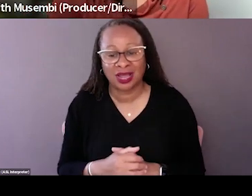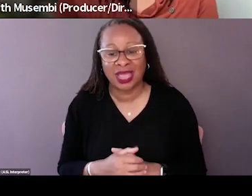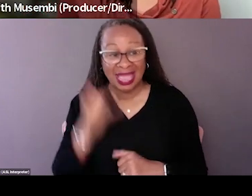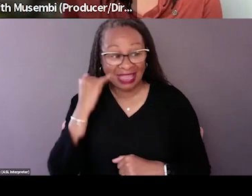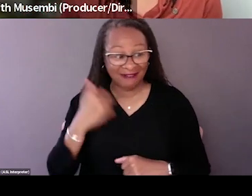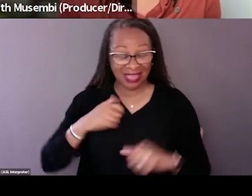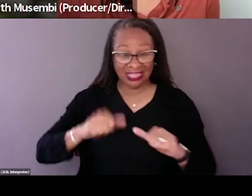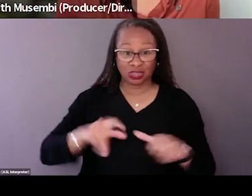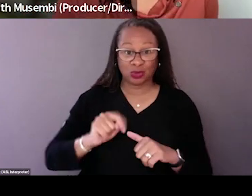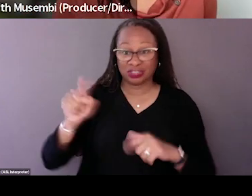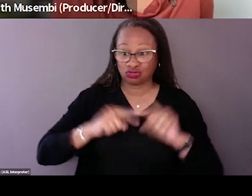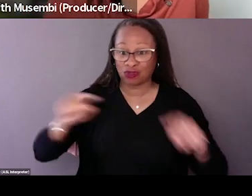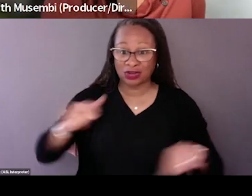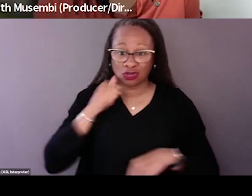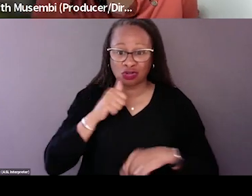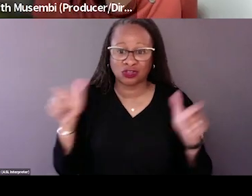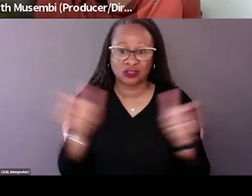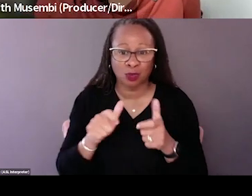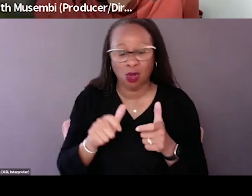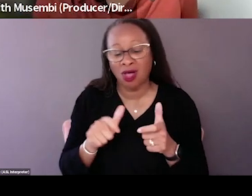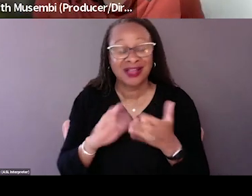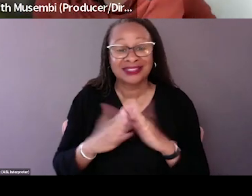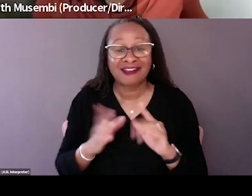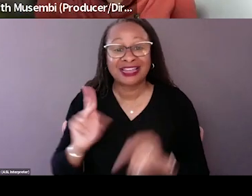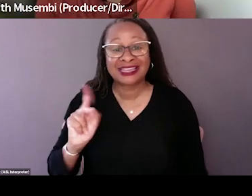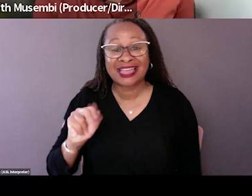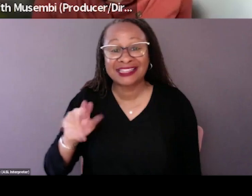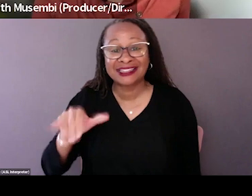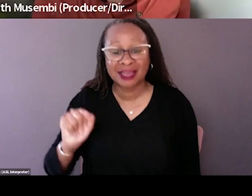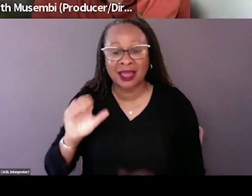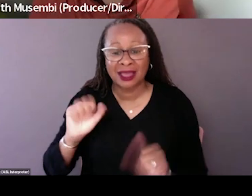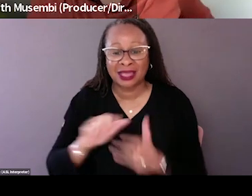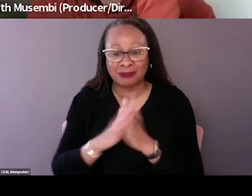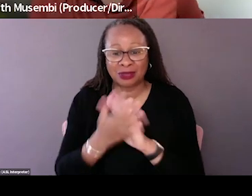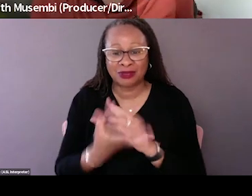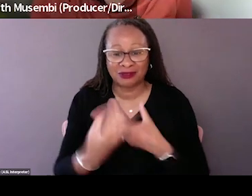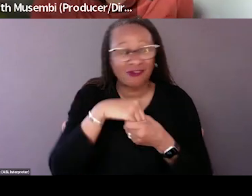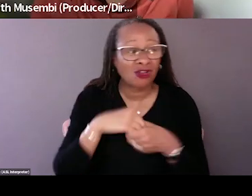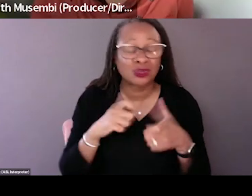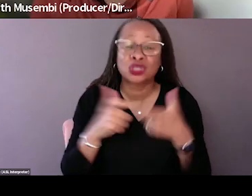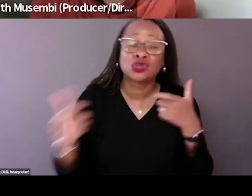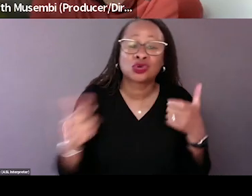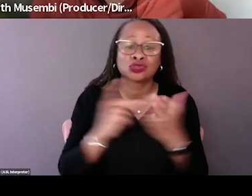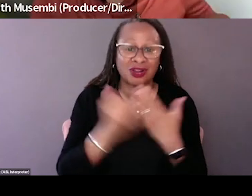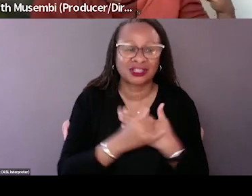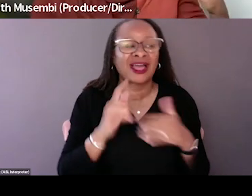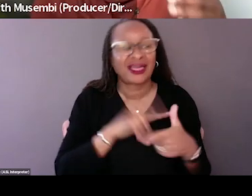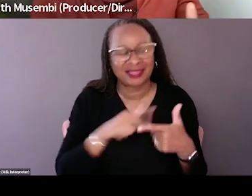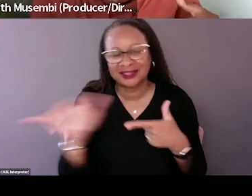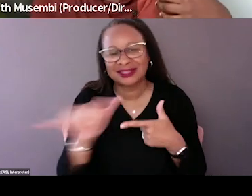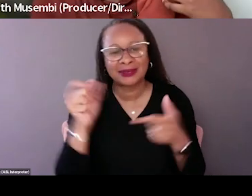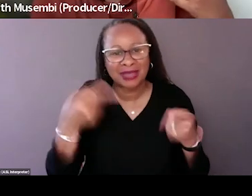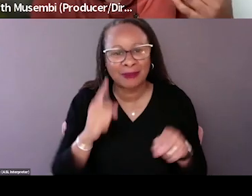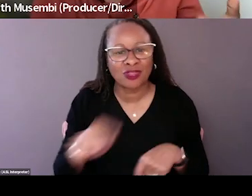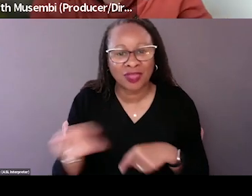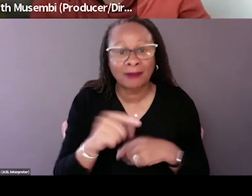this random girl from a small town in Kenya can be involved in such a massive project, then they can do it. And beyond